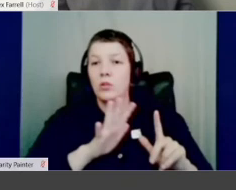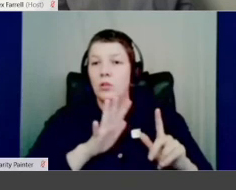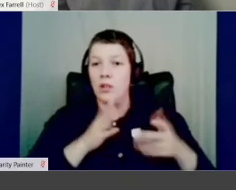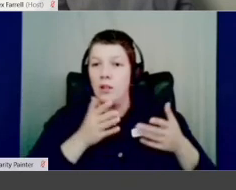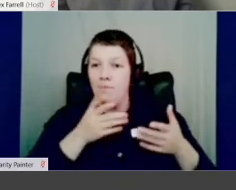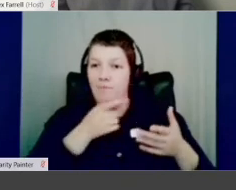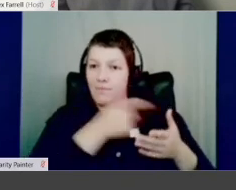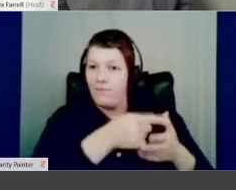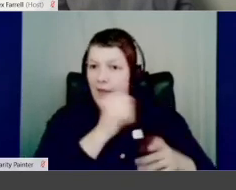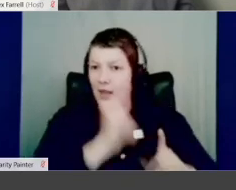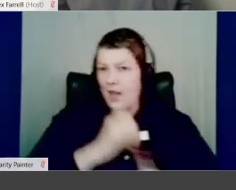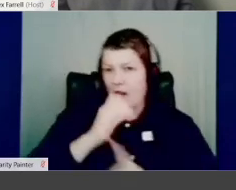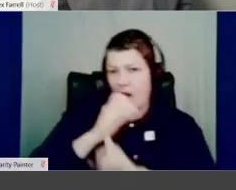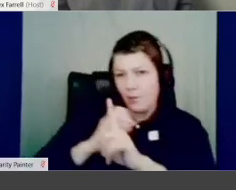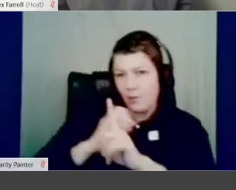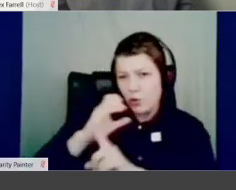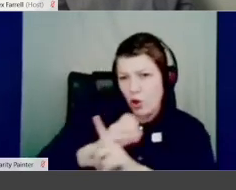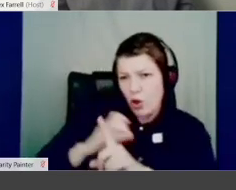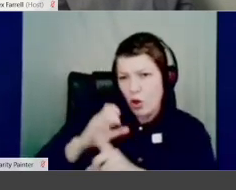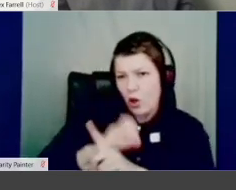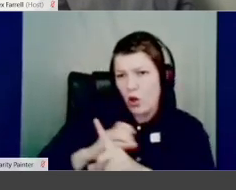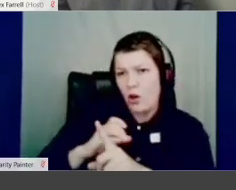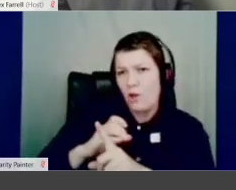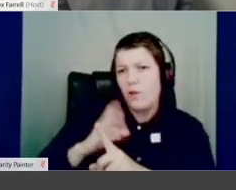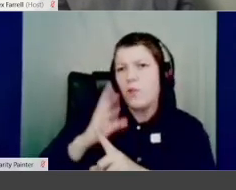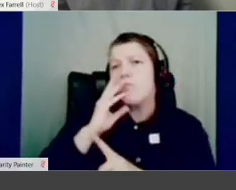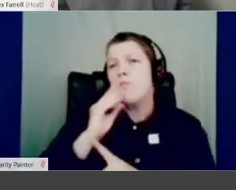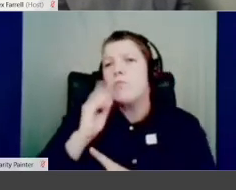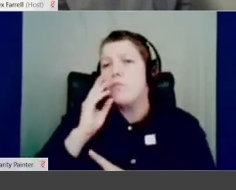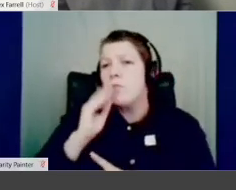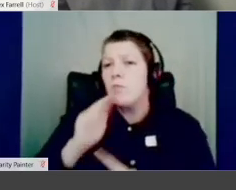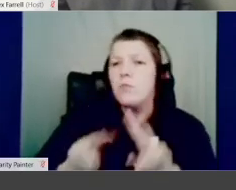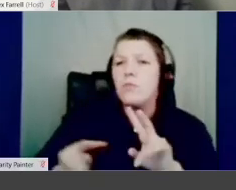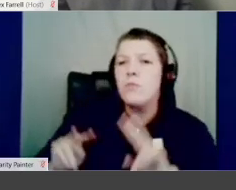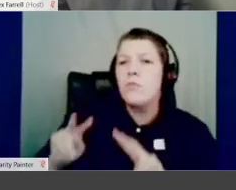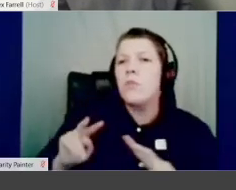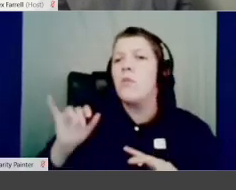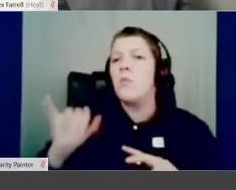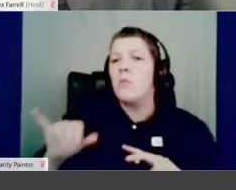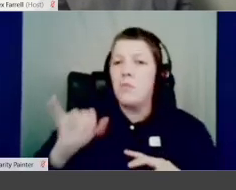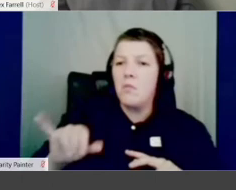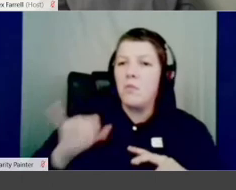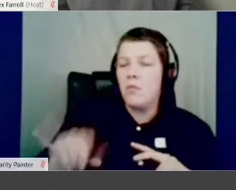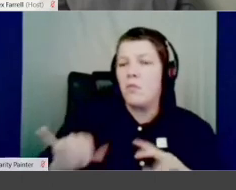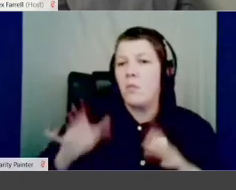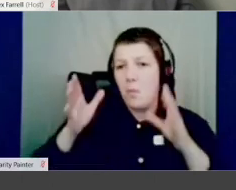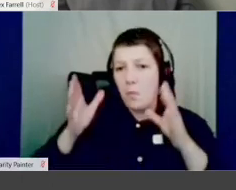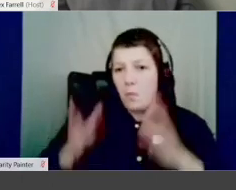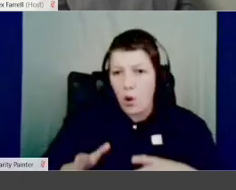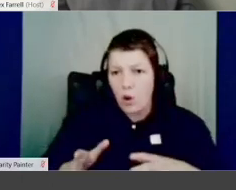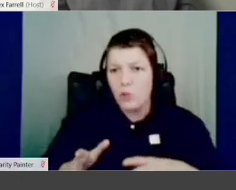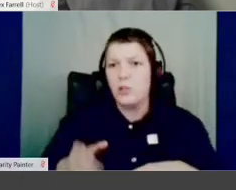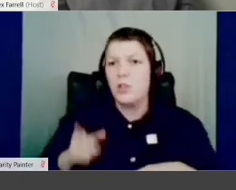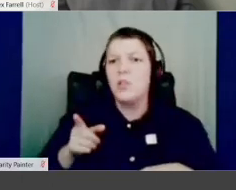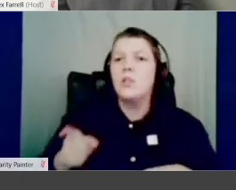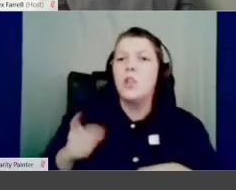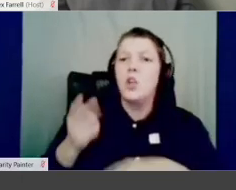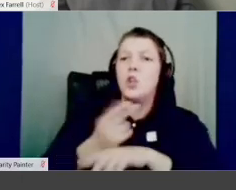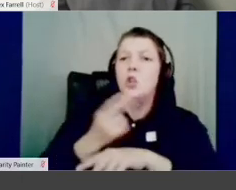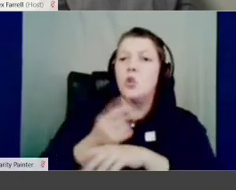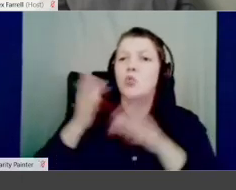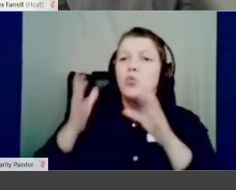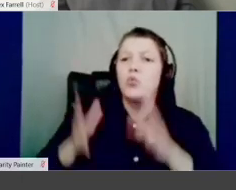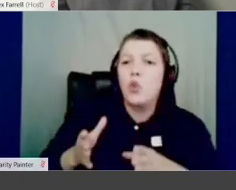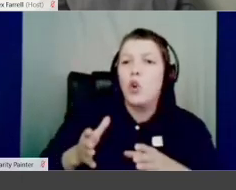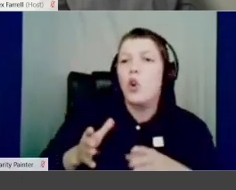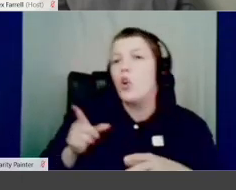watch users work on their application or their website, seeing how their designs are being